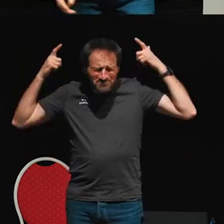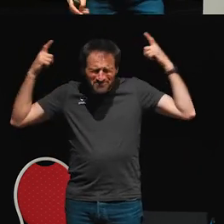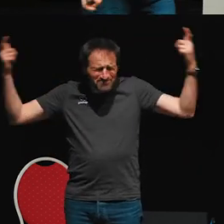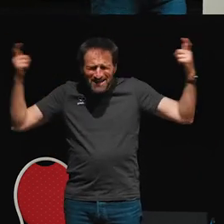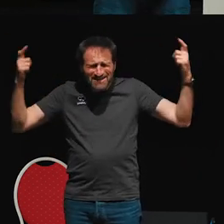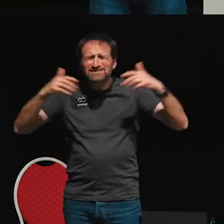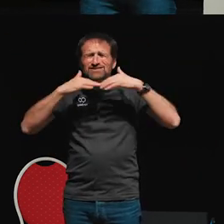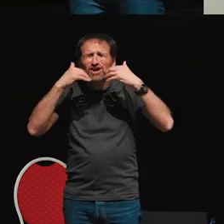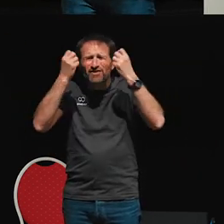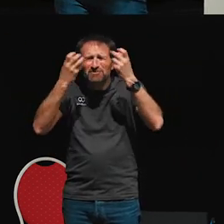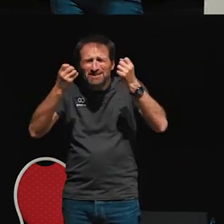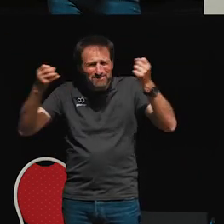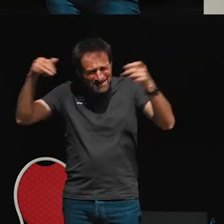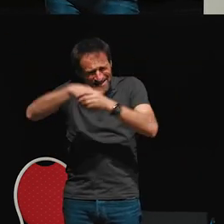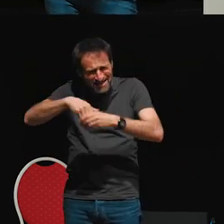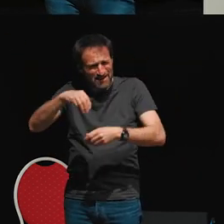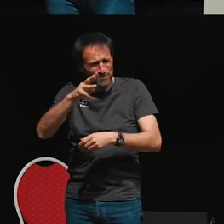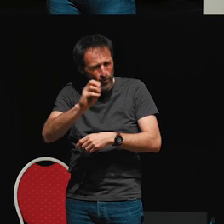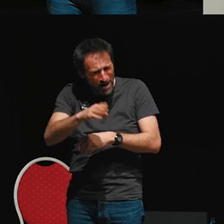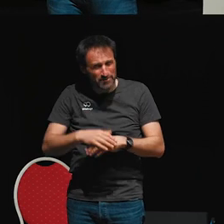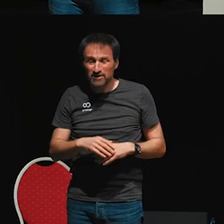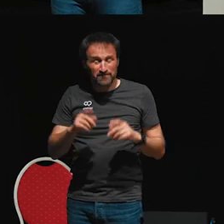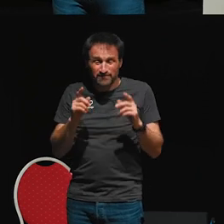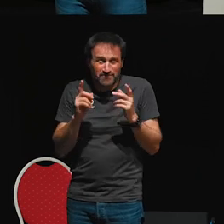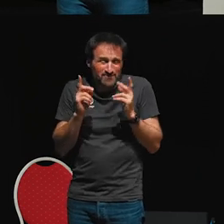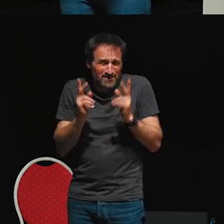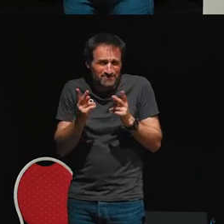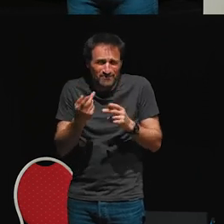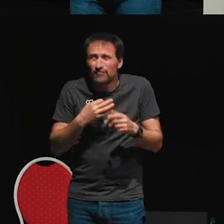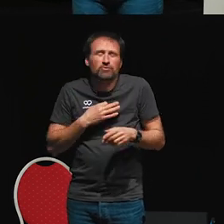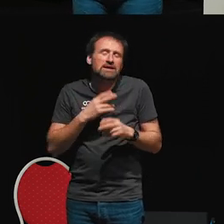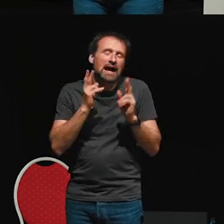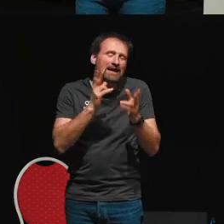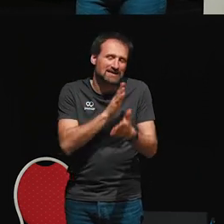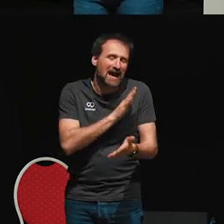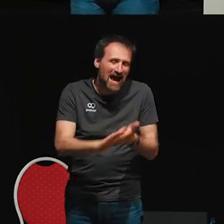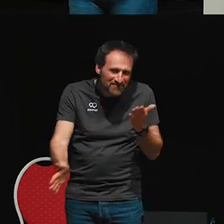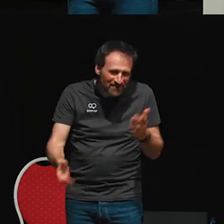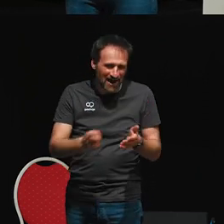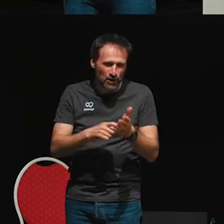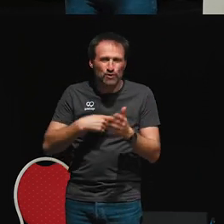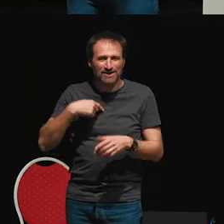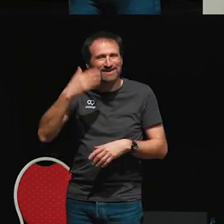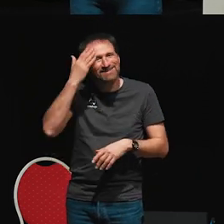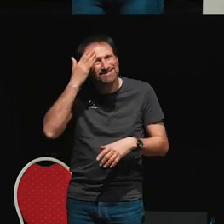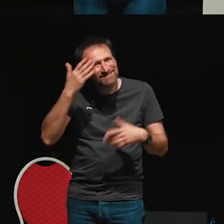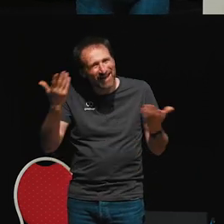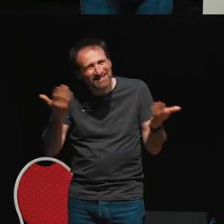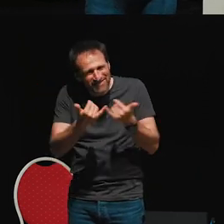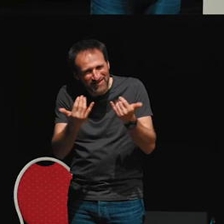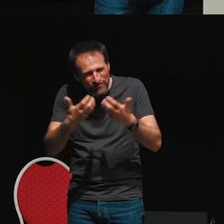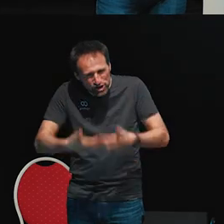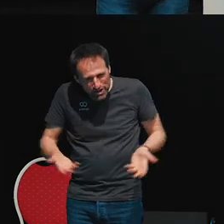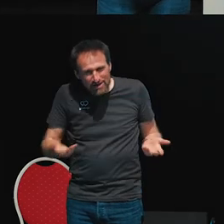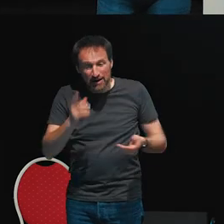so much things going on. Like even like the one simple thing, well, to me it's simple because now I kind of get it, but I didn't